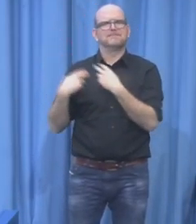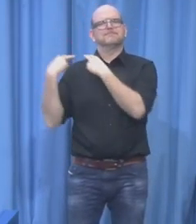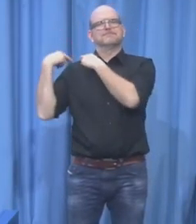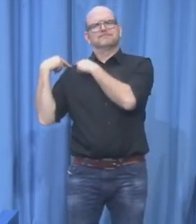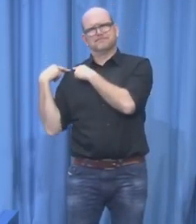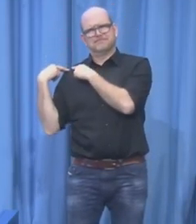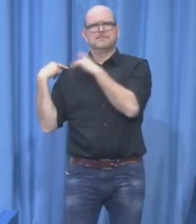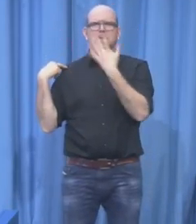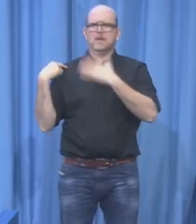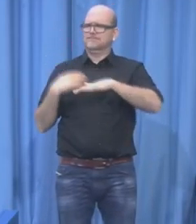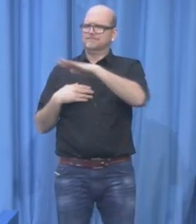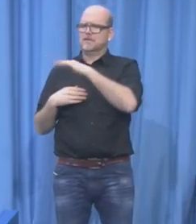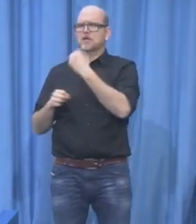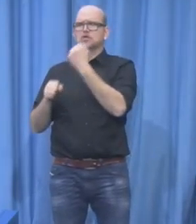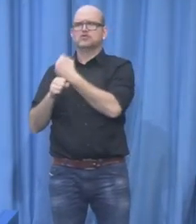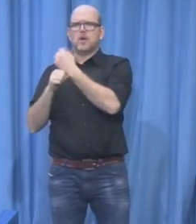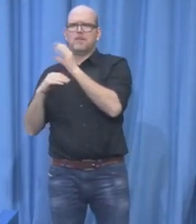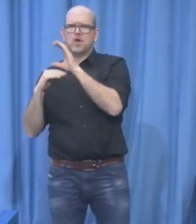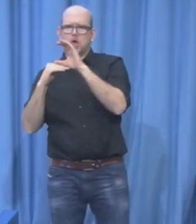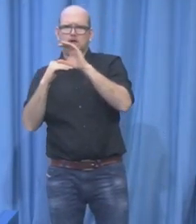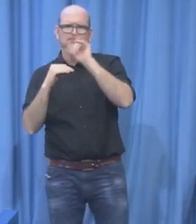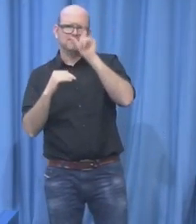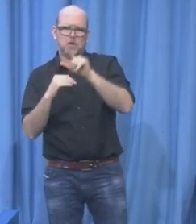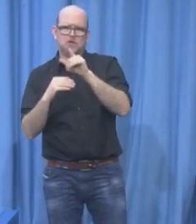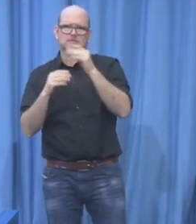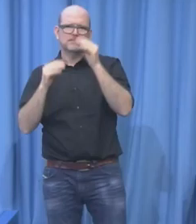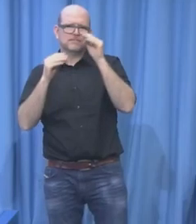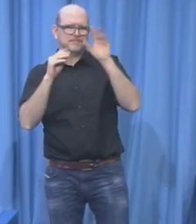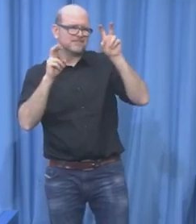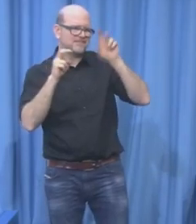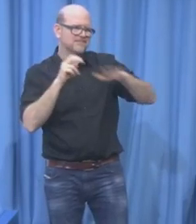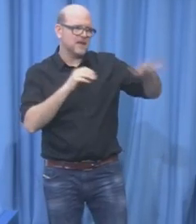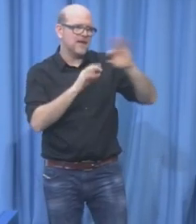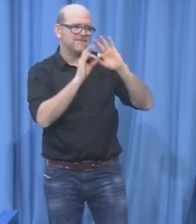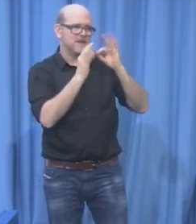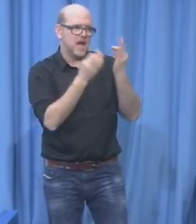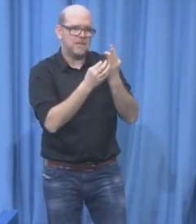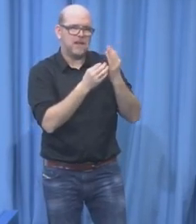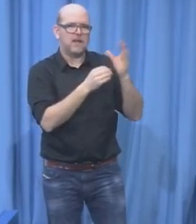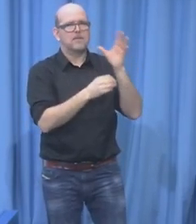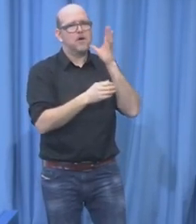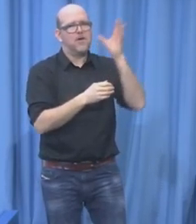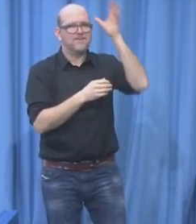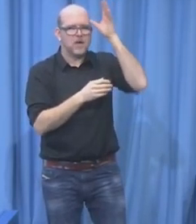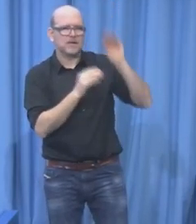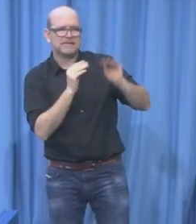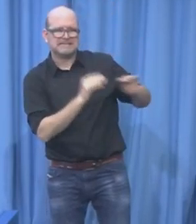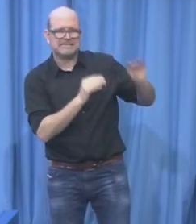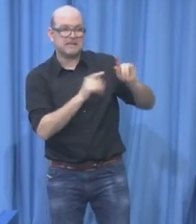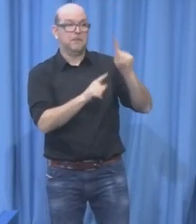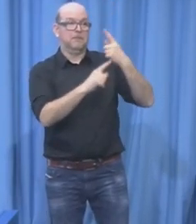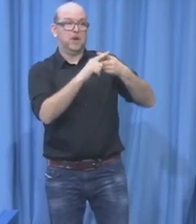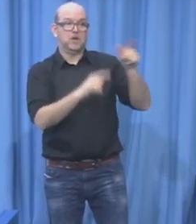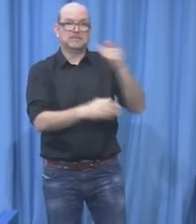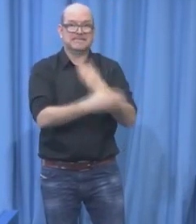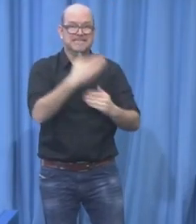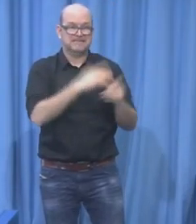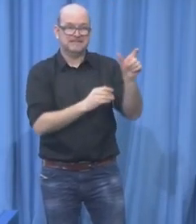night. So the parents can come with their student or with their child who has a disability and meet the job coach who will be